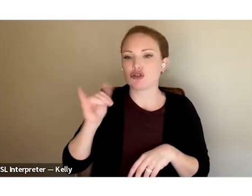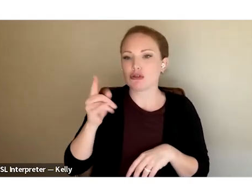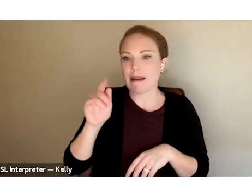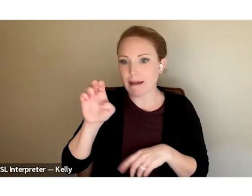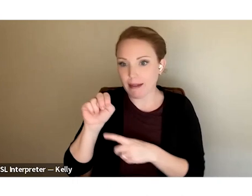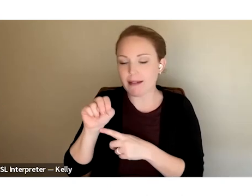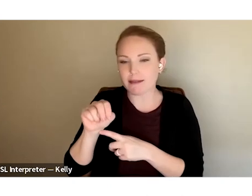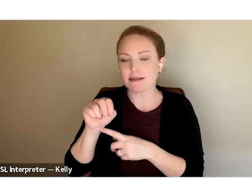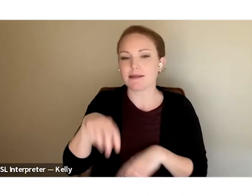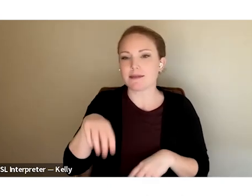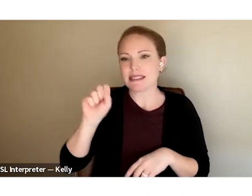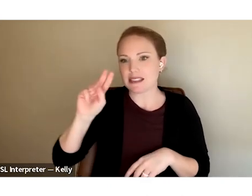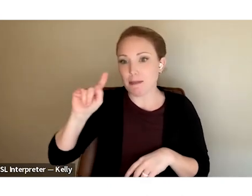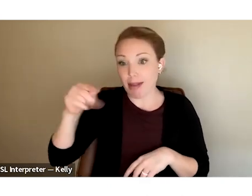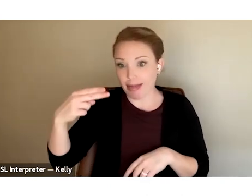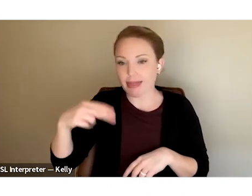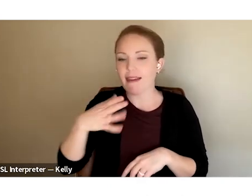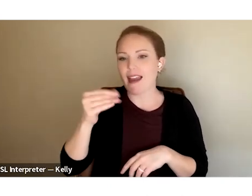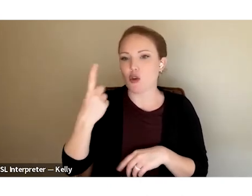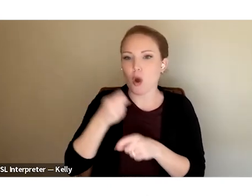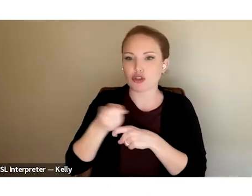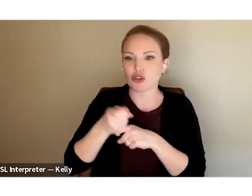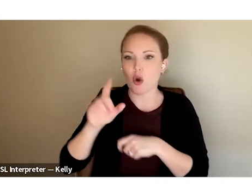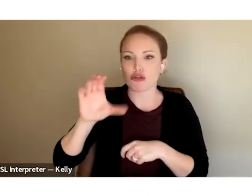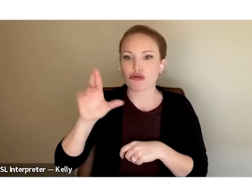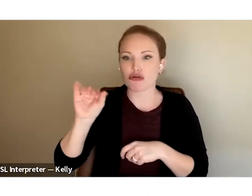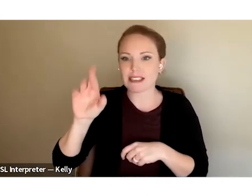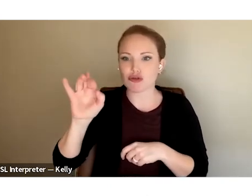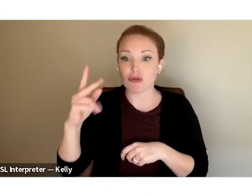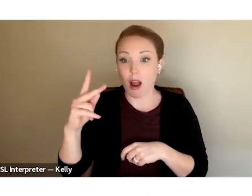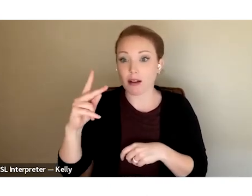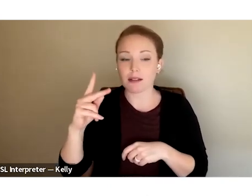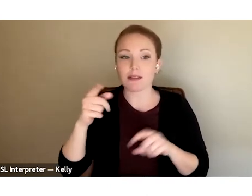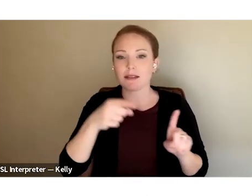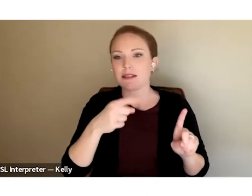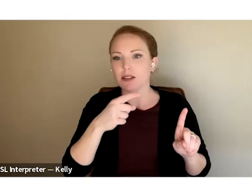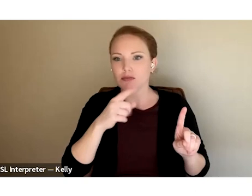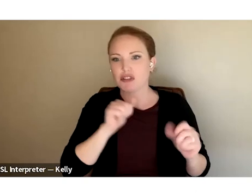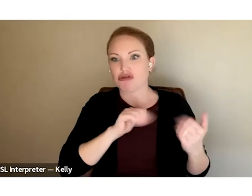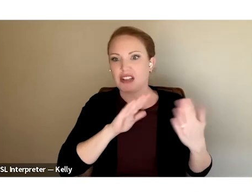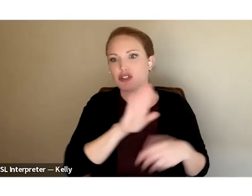alopecia and the joke that Chris Rock directed towards her.